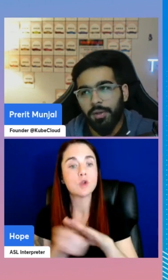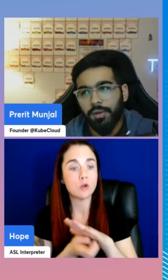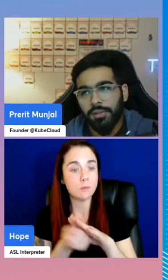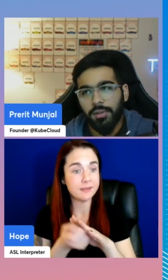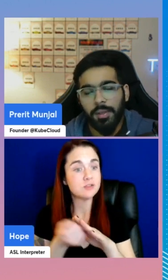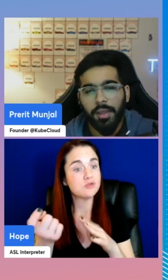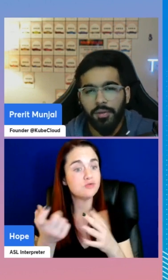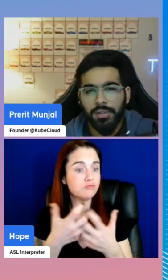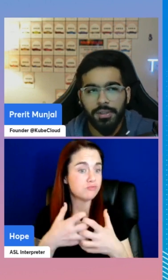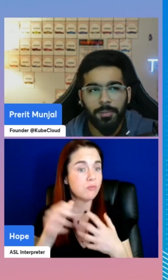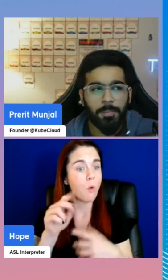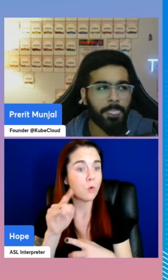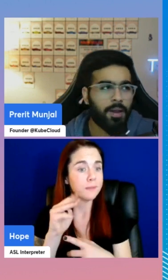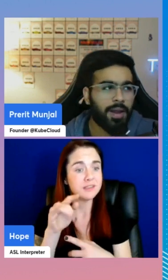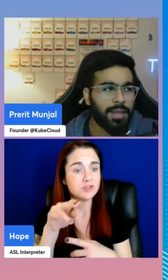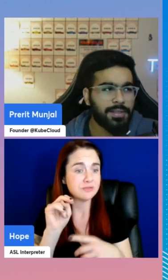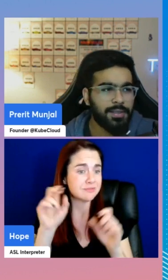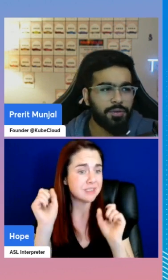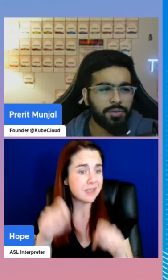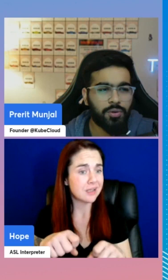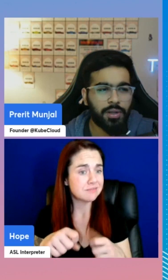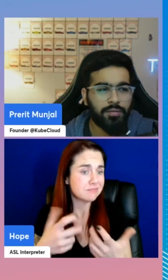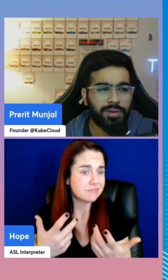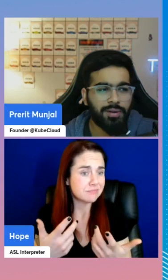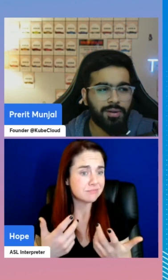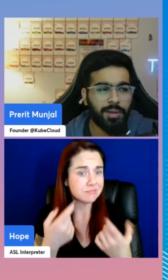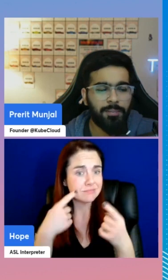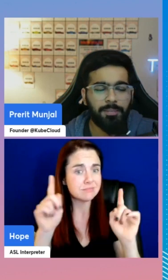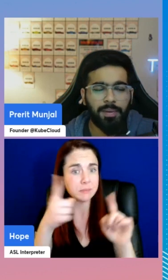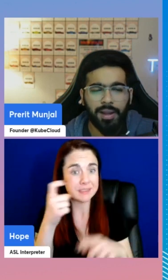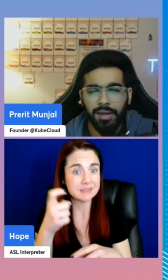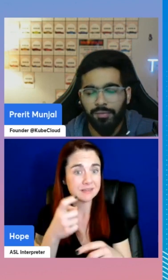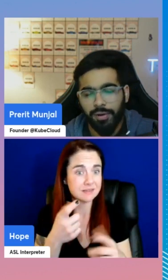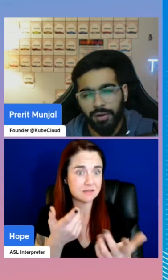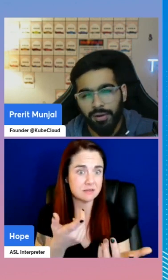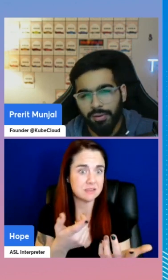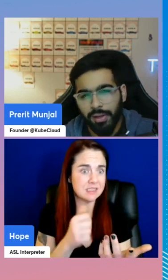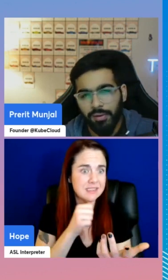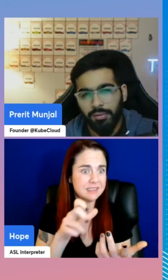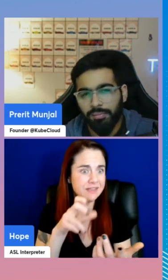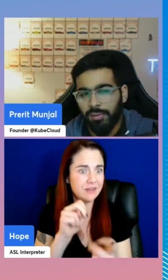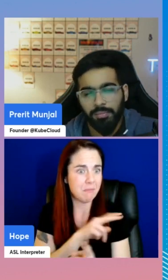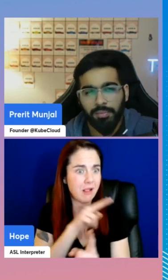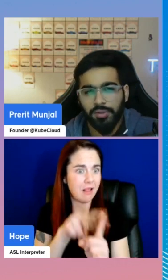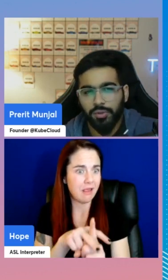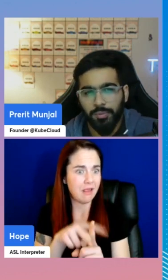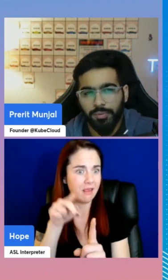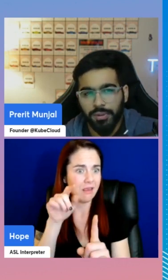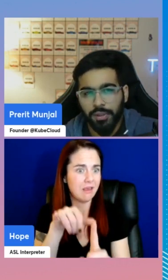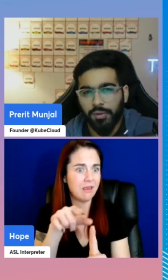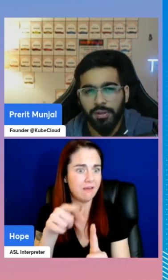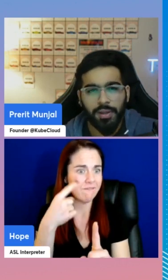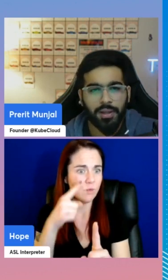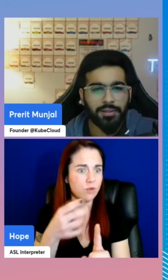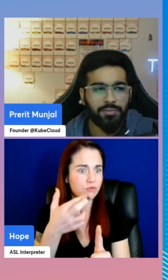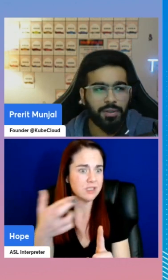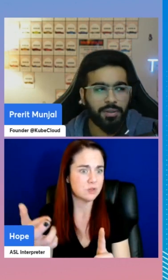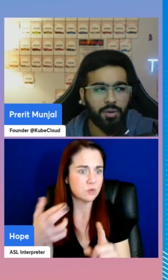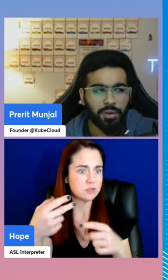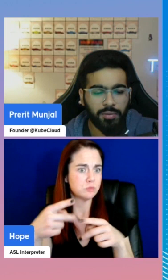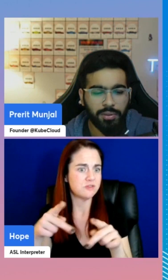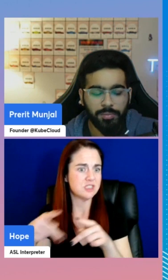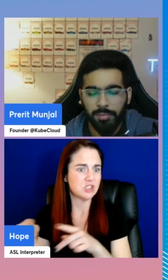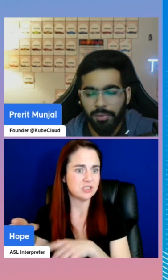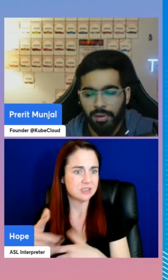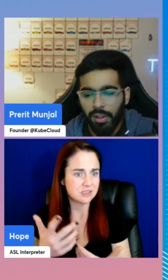its way, because here you can see IAC was not even applied for the resource provisioning. Okay, as